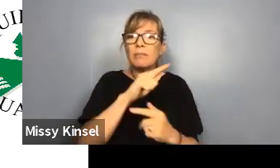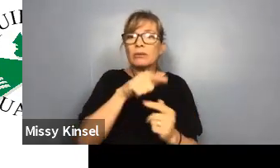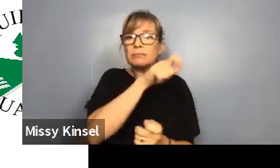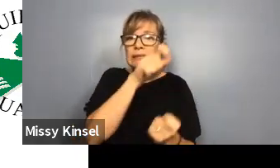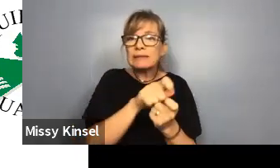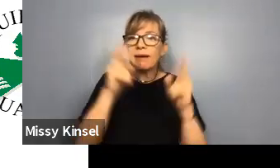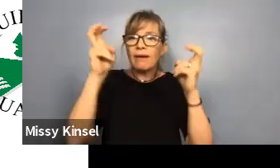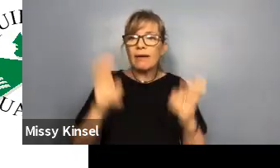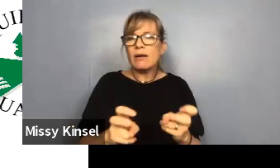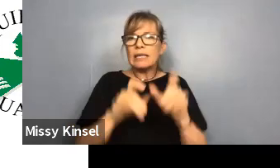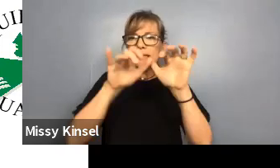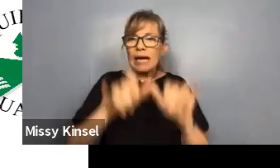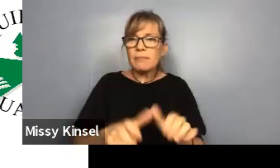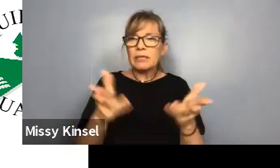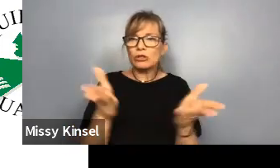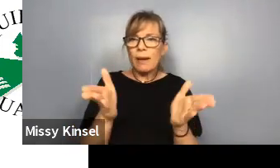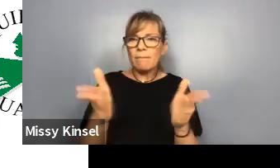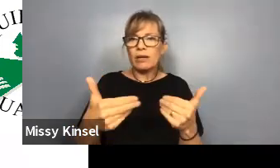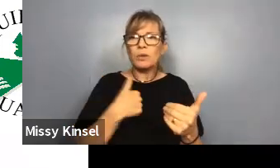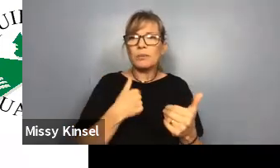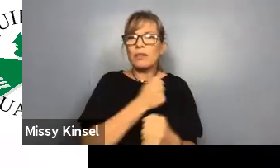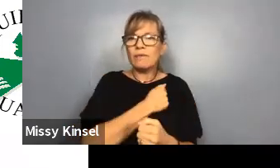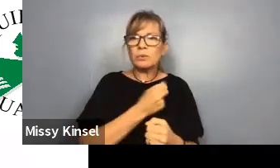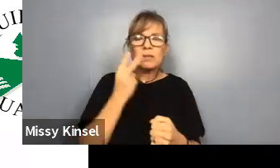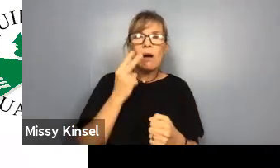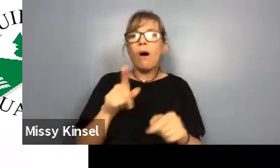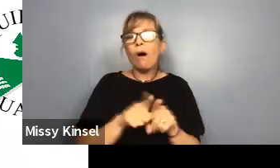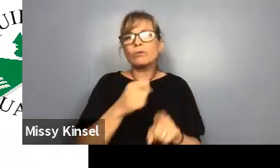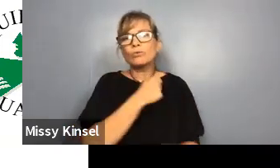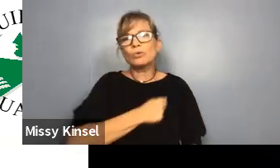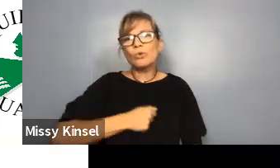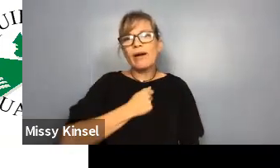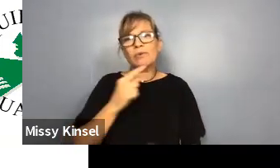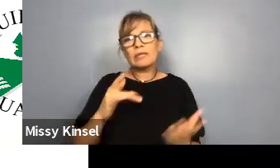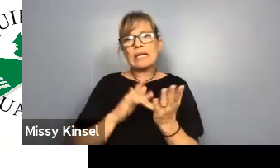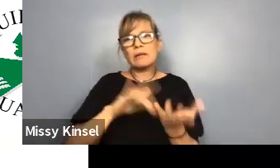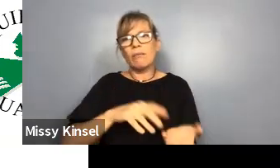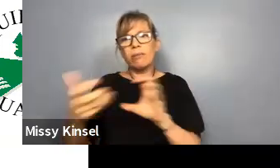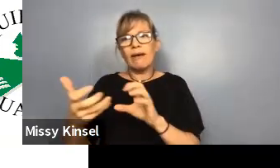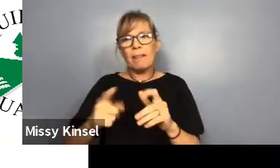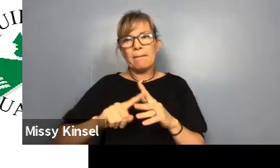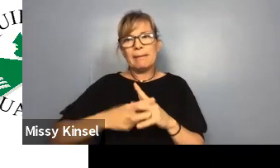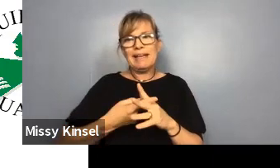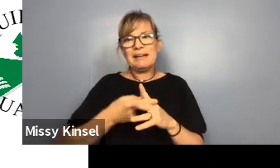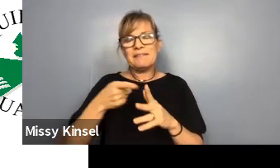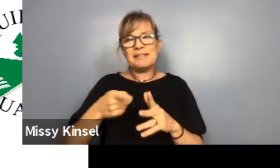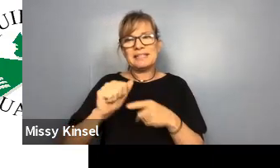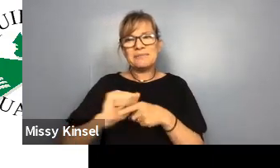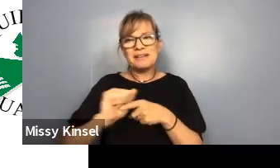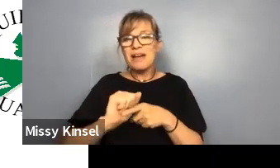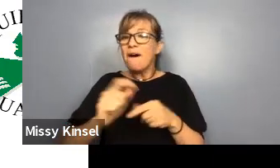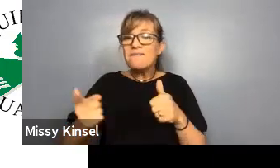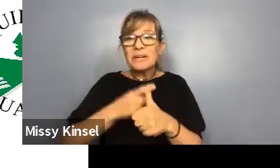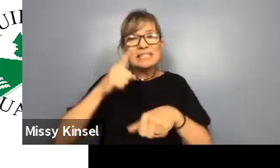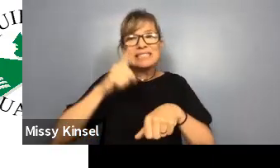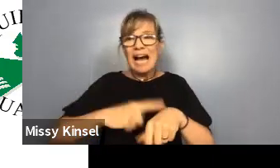it in the chat box. We'd love to see that. And I want to apologize again for the technical issues at the beginning there. This is our first one, so